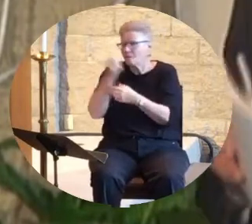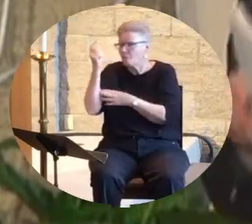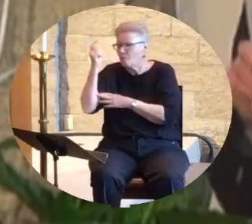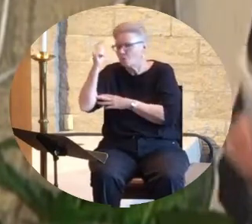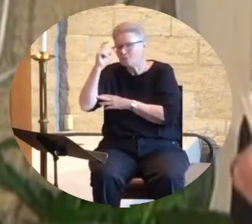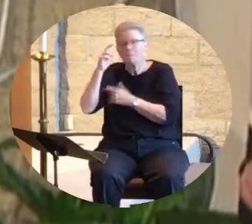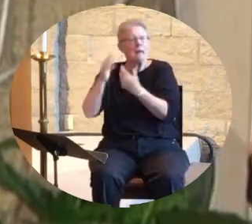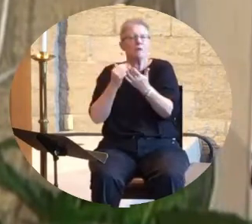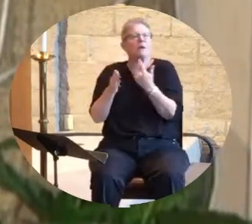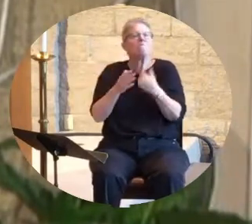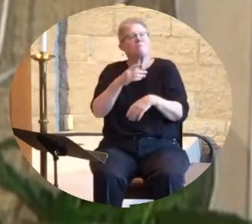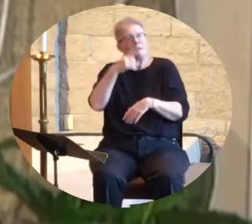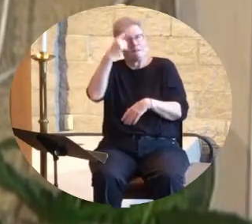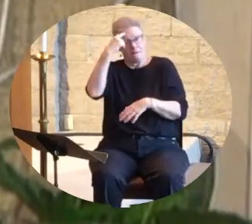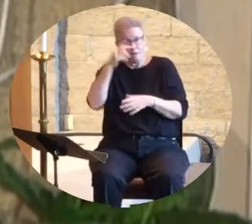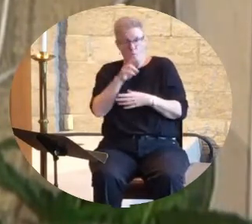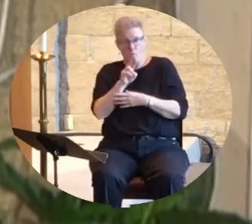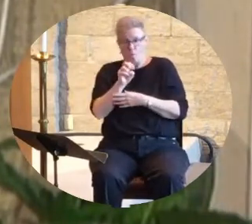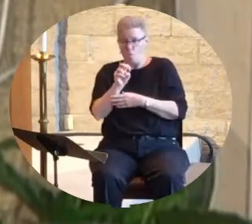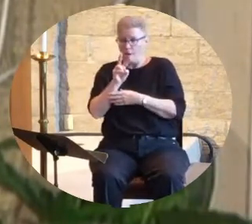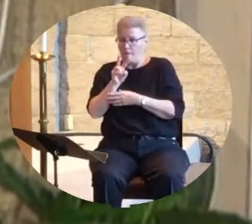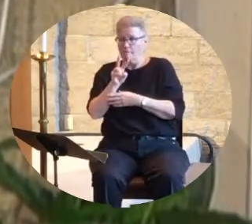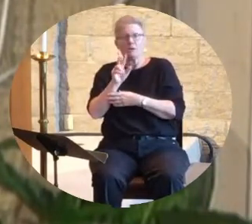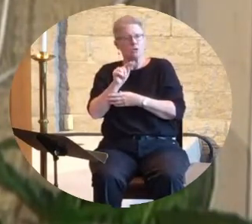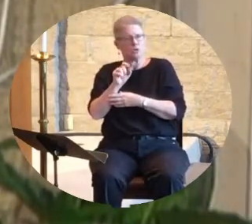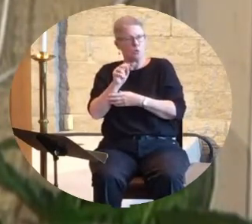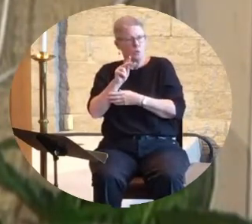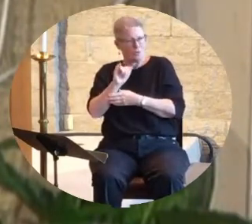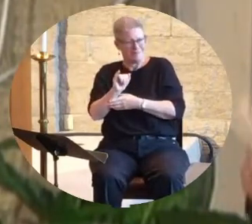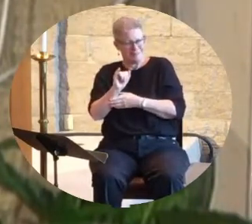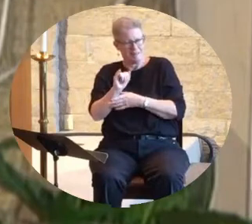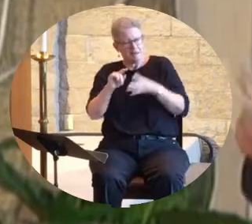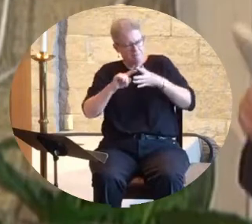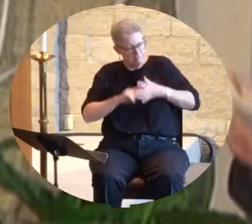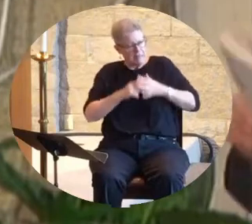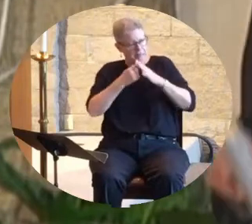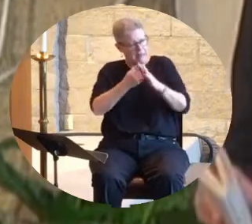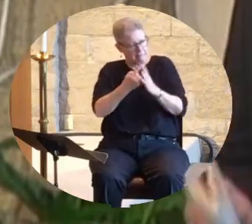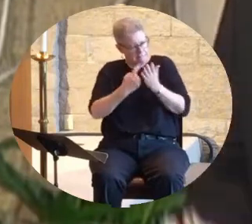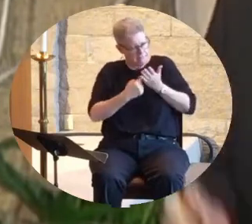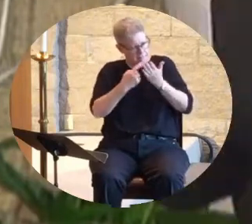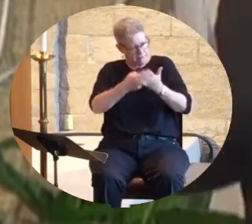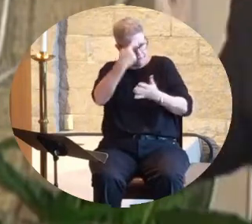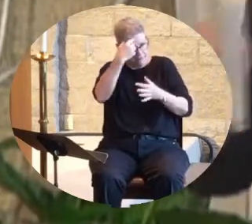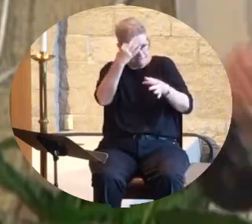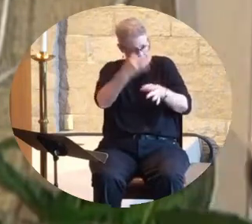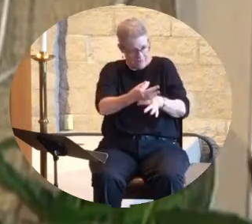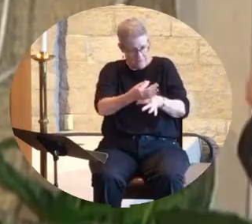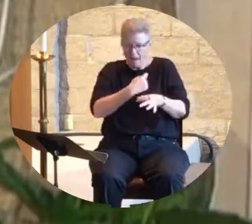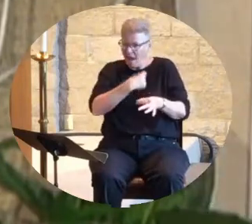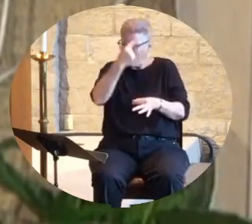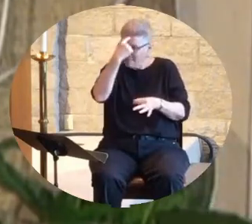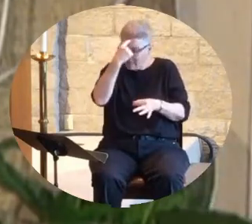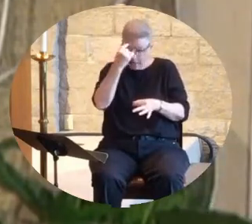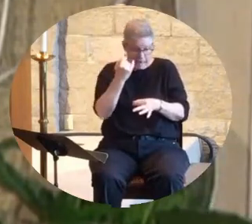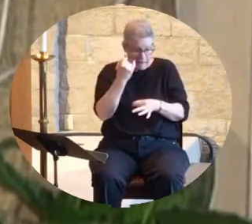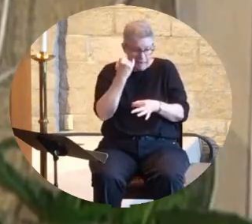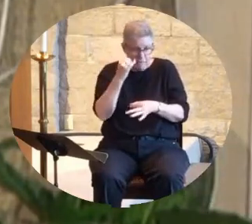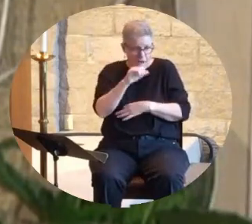Reverend Tony started, and rightfully so, because I believe that in order to develop the other powers, we have to believe that we